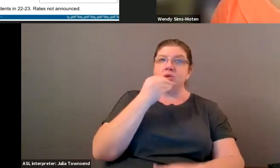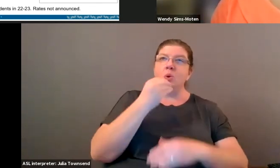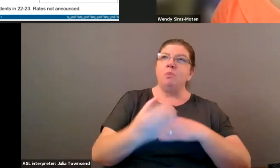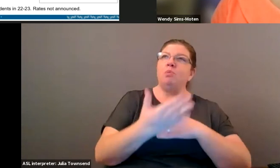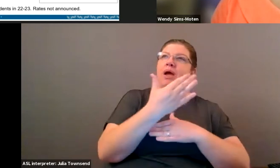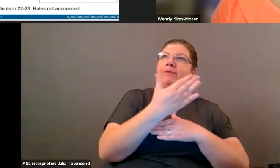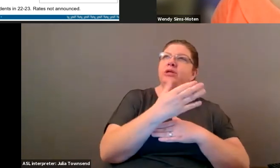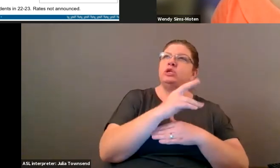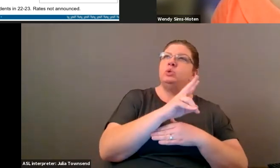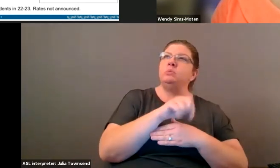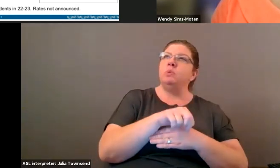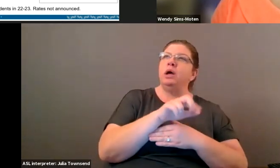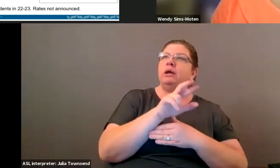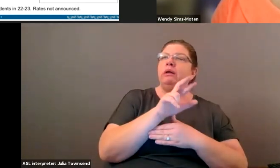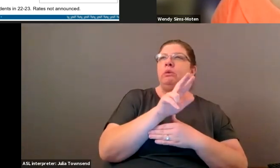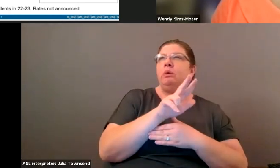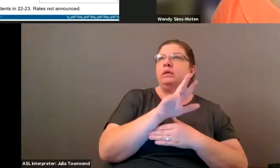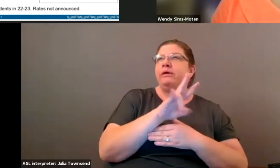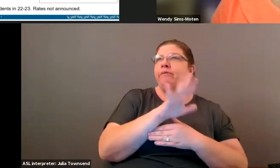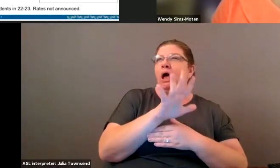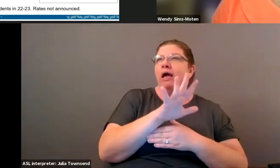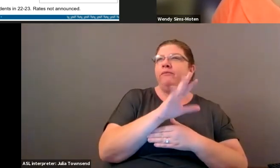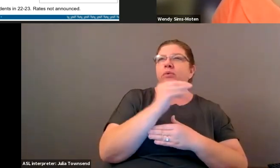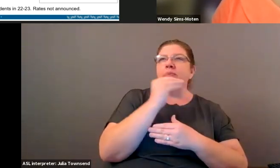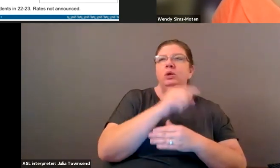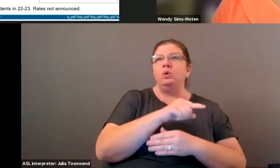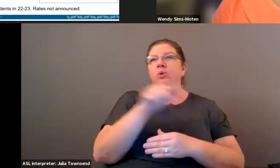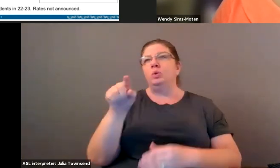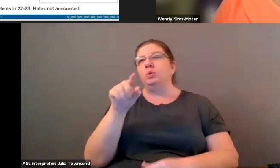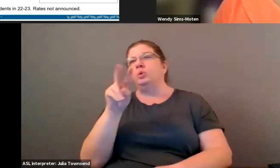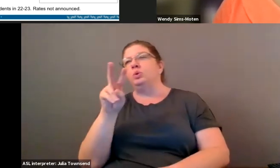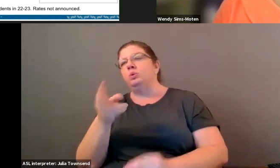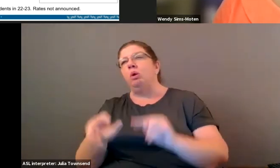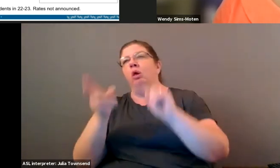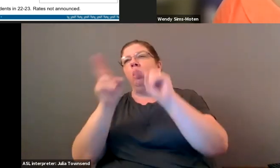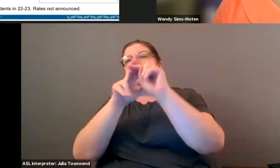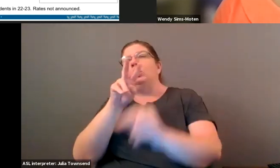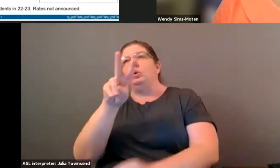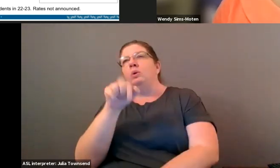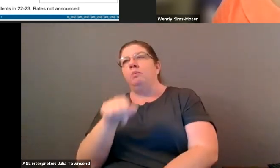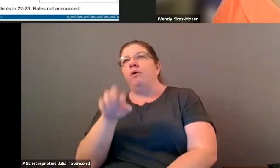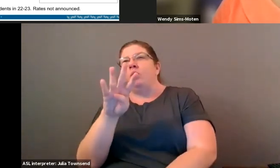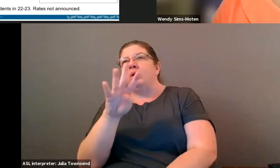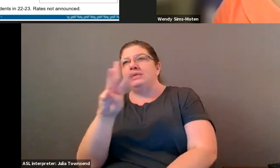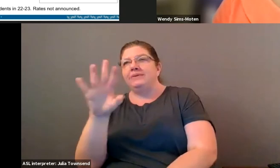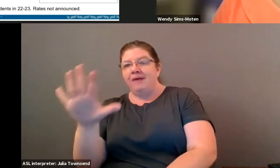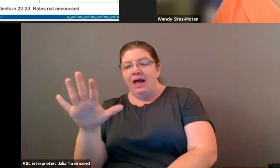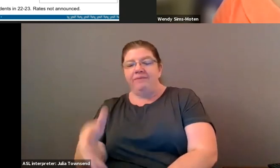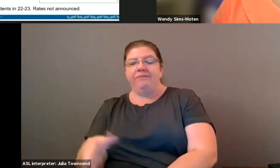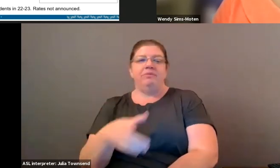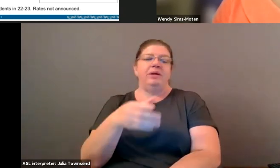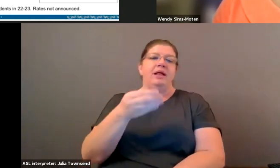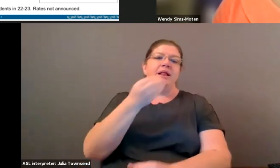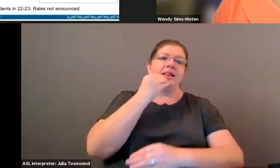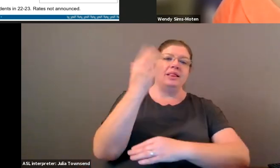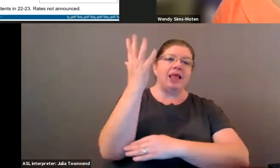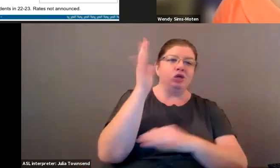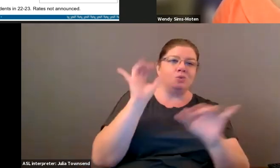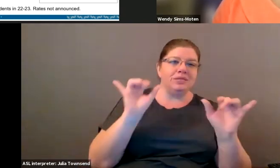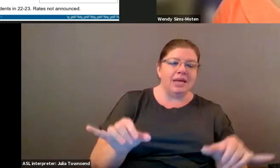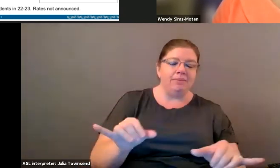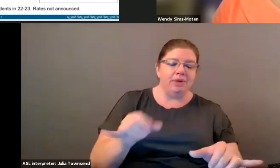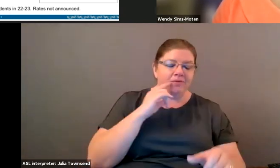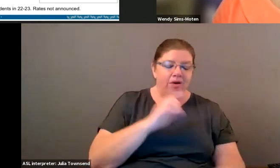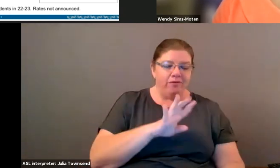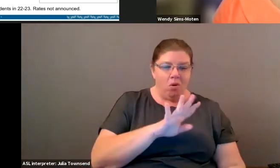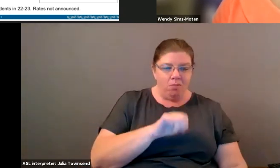from 2.375 per meal up to 2.4625. And lunch was similar. There was an increase. It went from